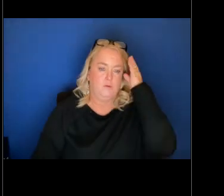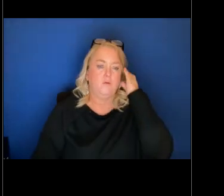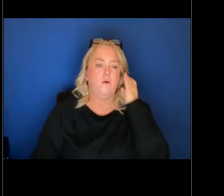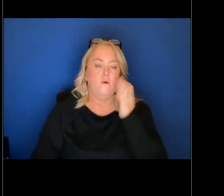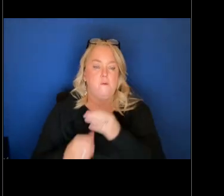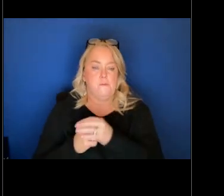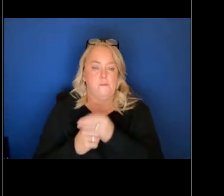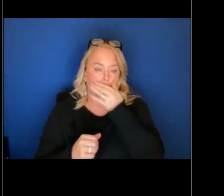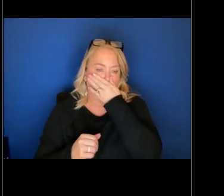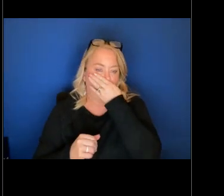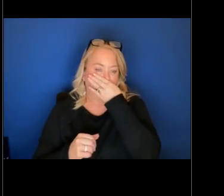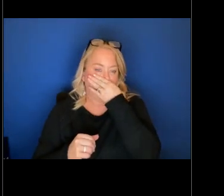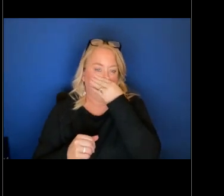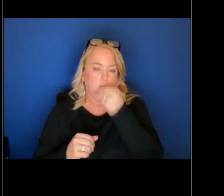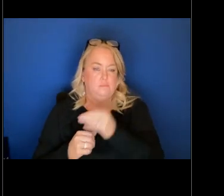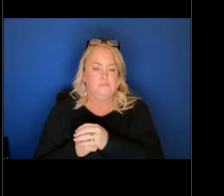1.